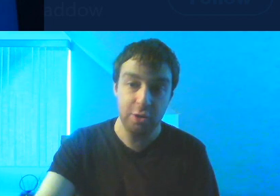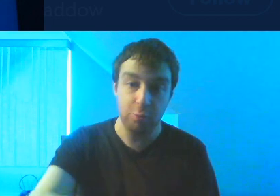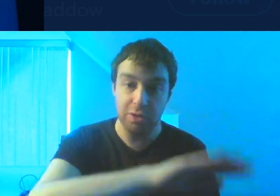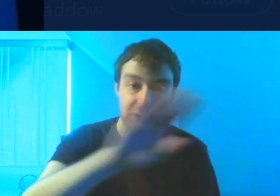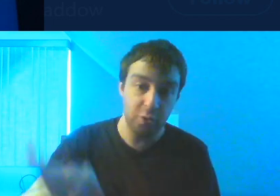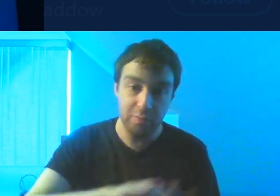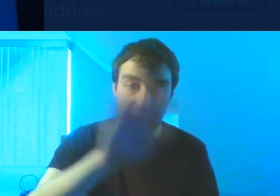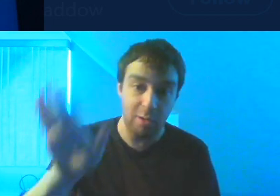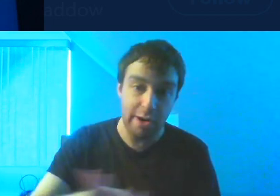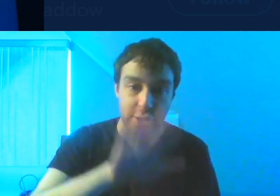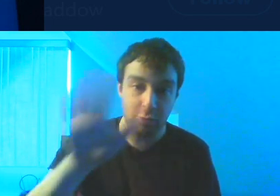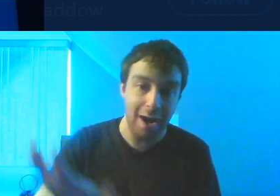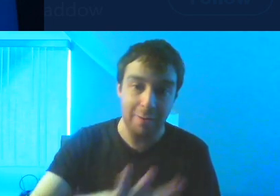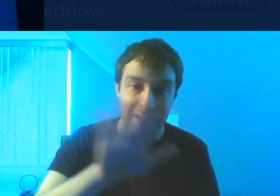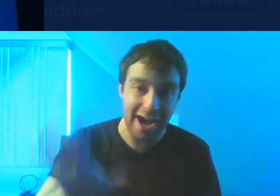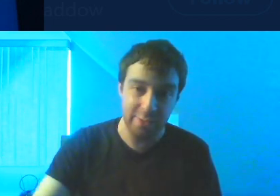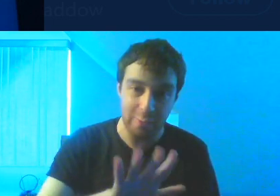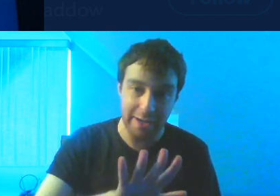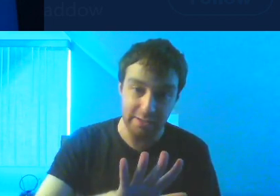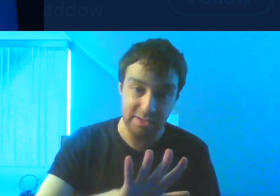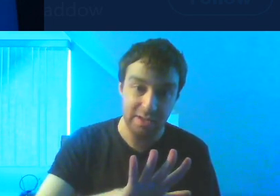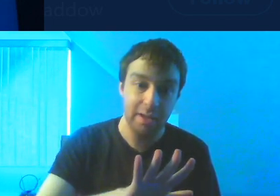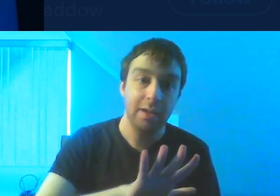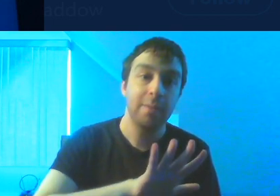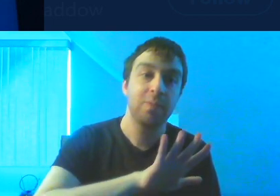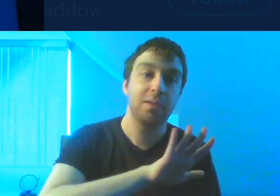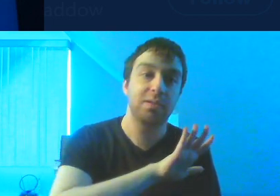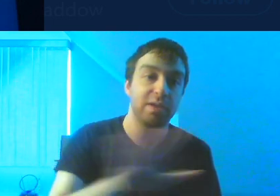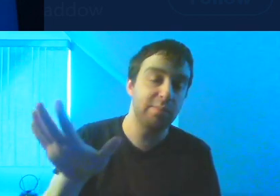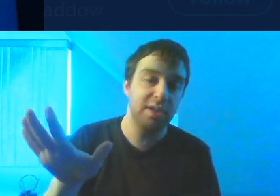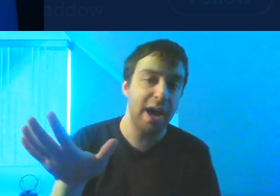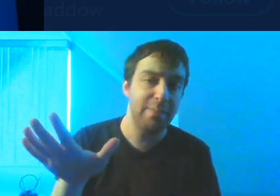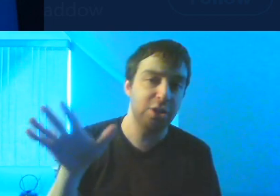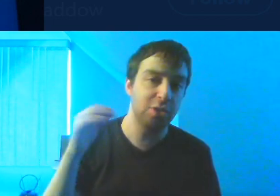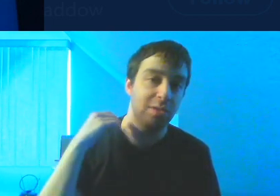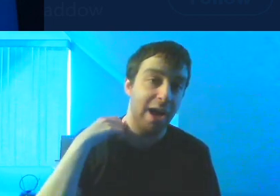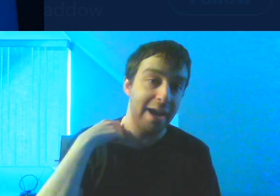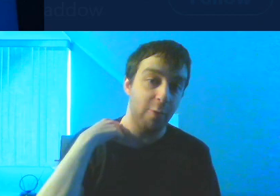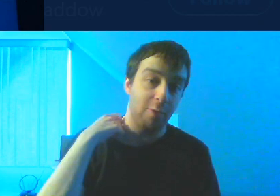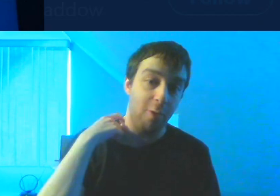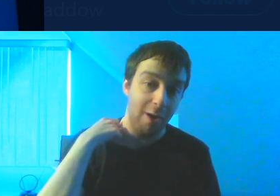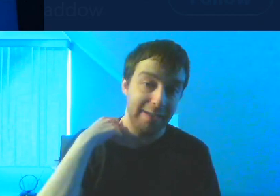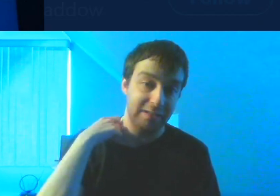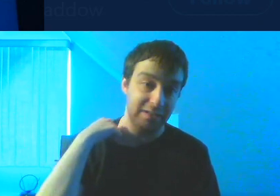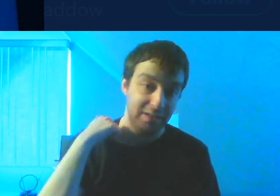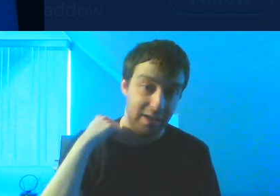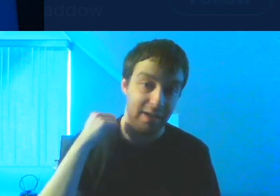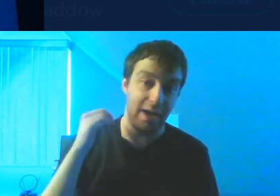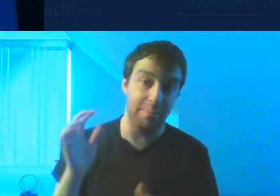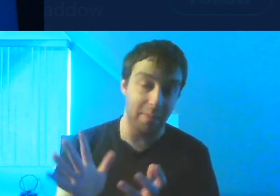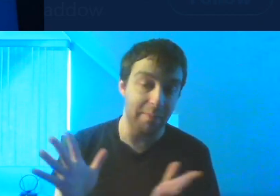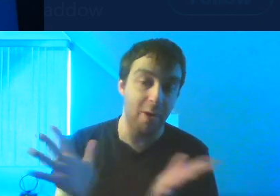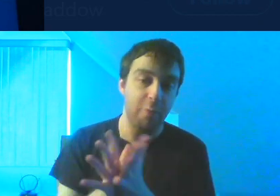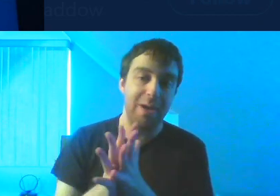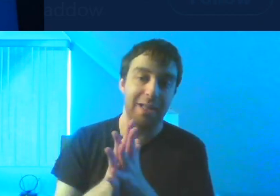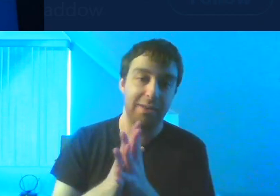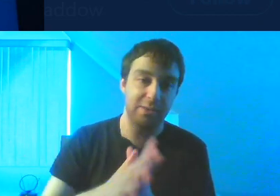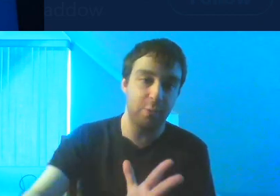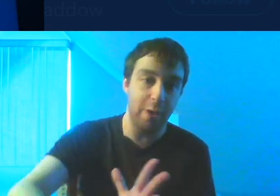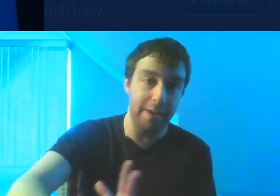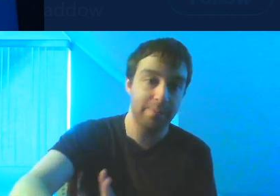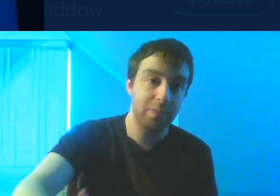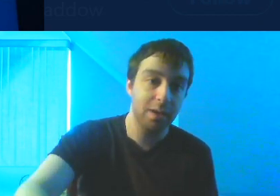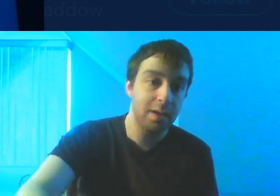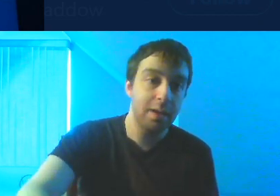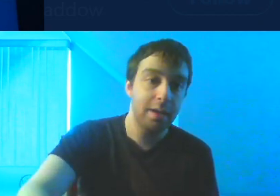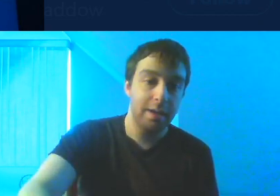we could resume the large crowd gatherings sometime in July or August. I'm hoping at this